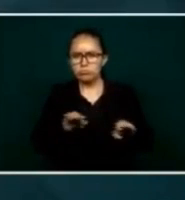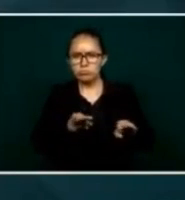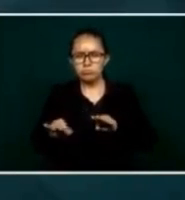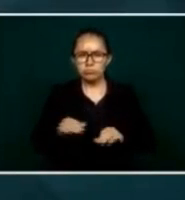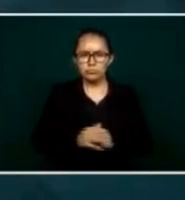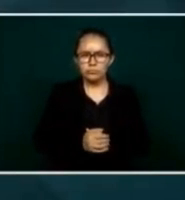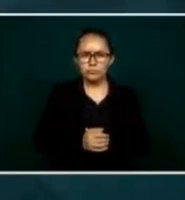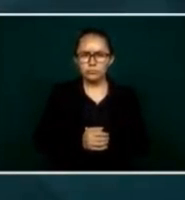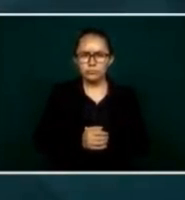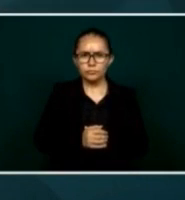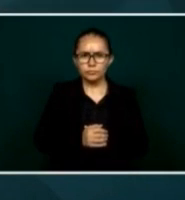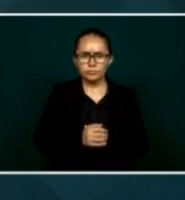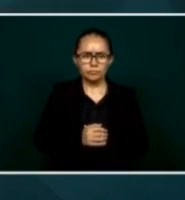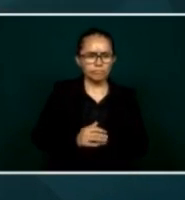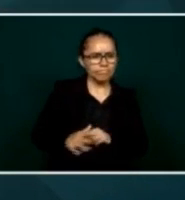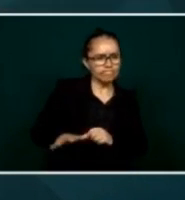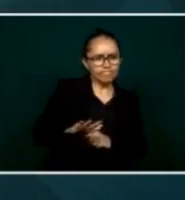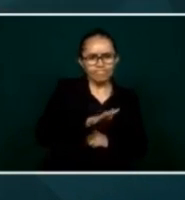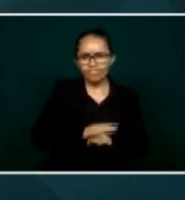gangs